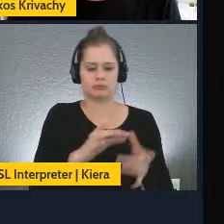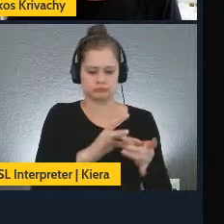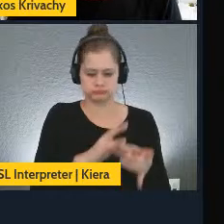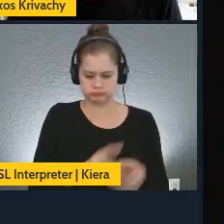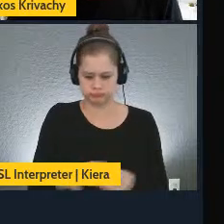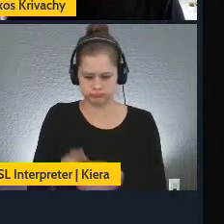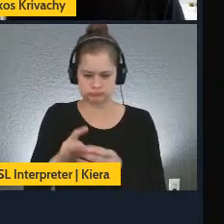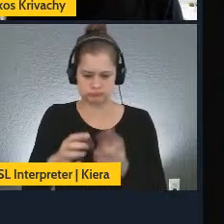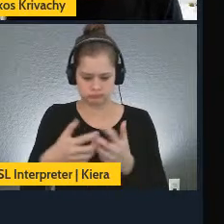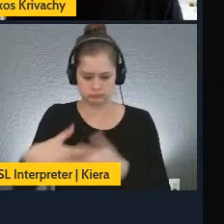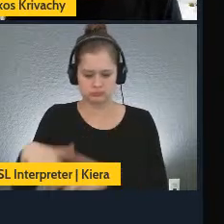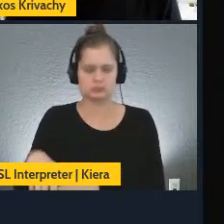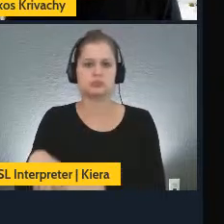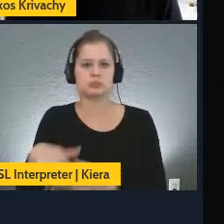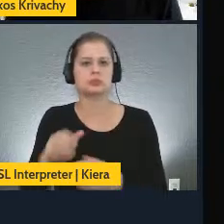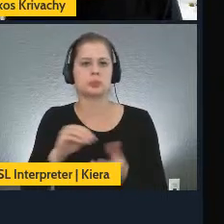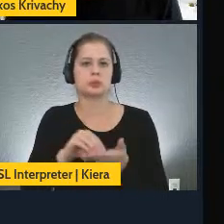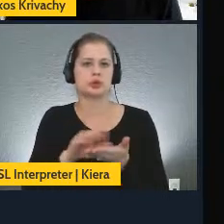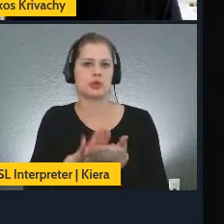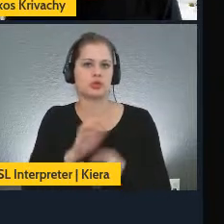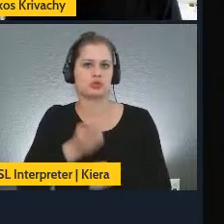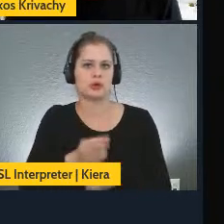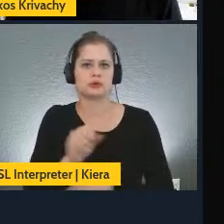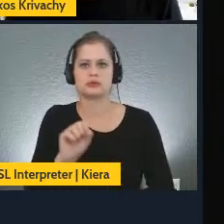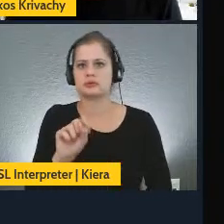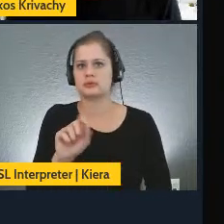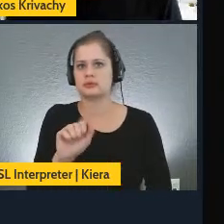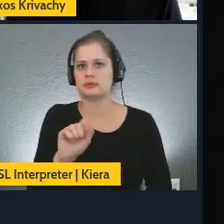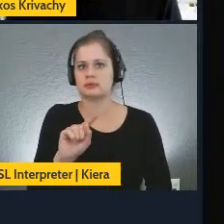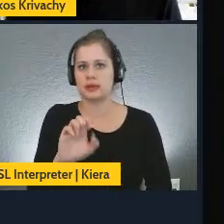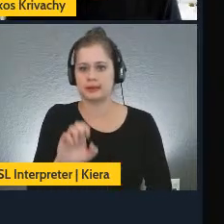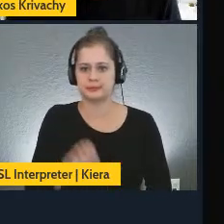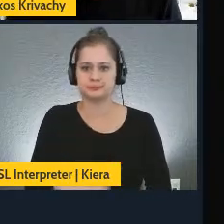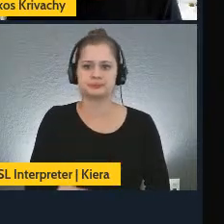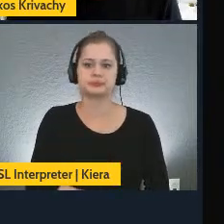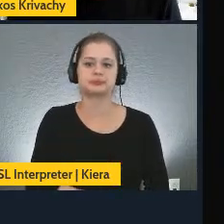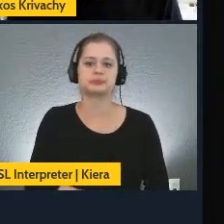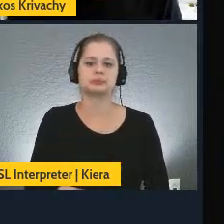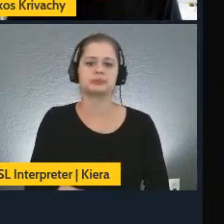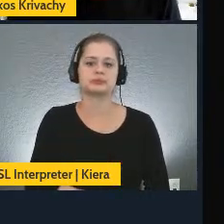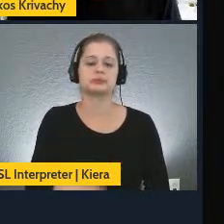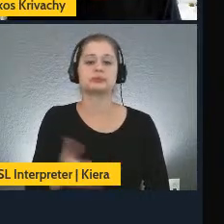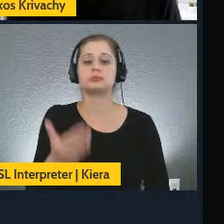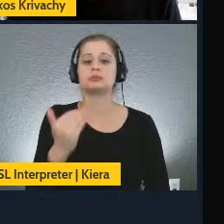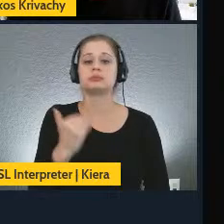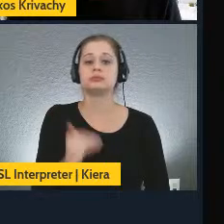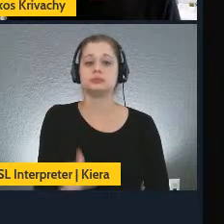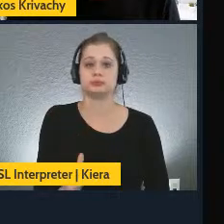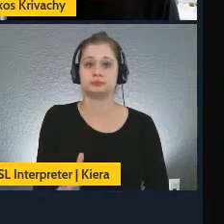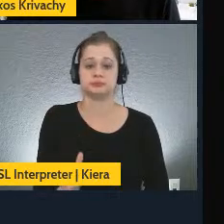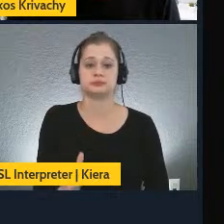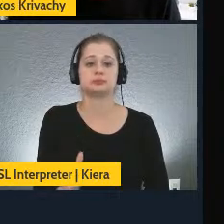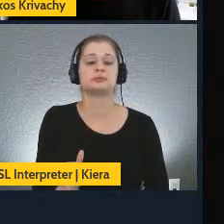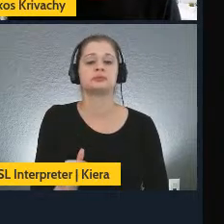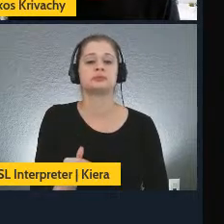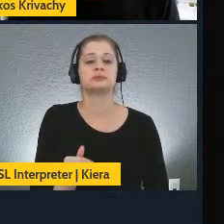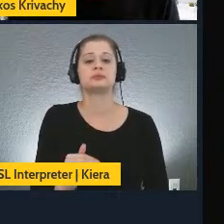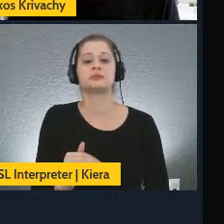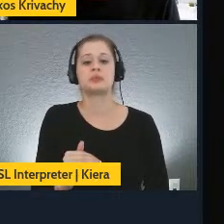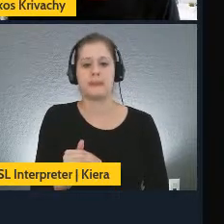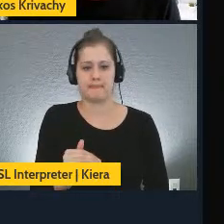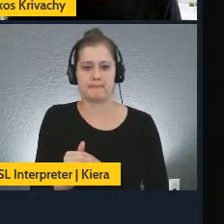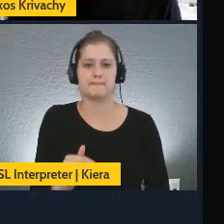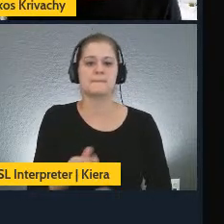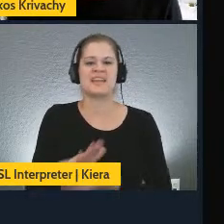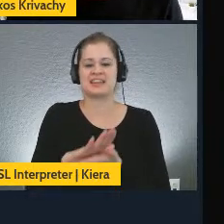state. The other important thing it does is to queue the cleanup of the setup of